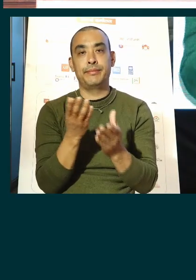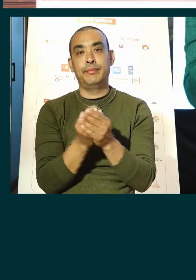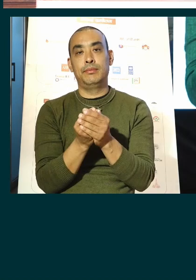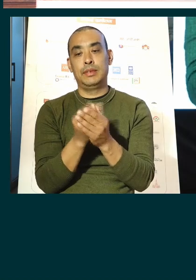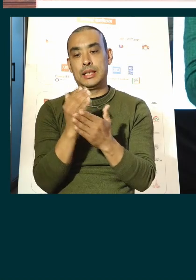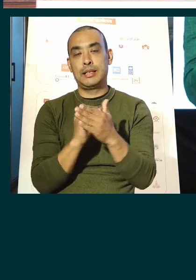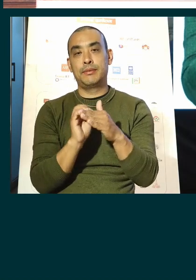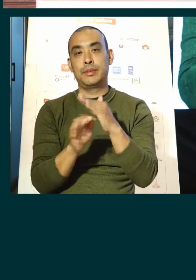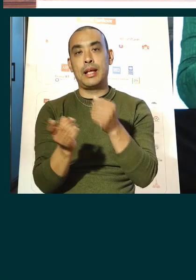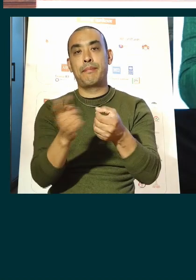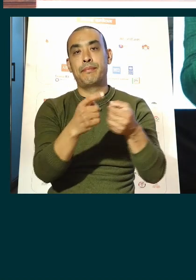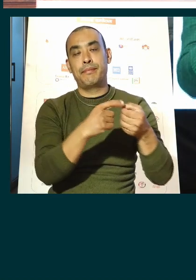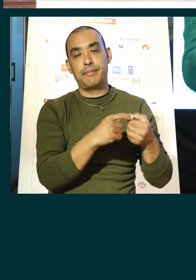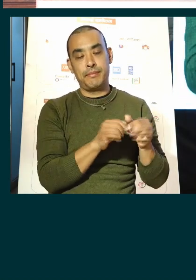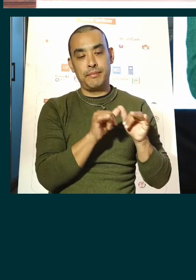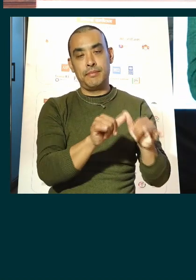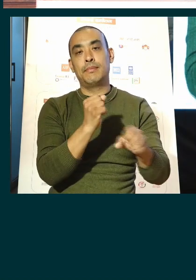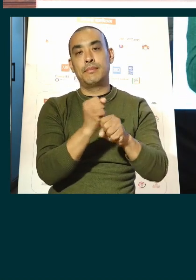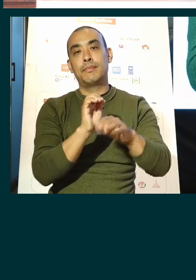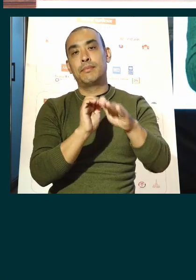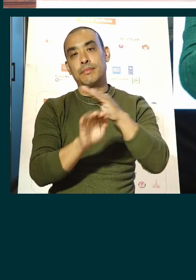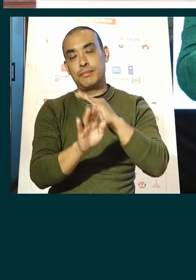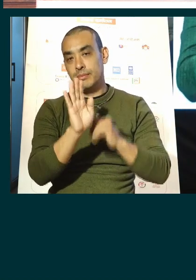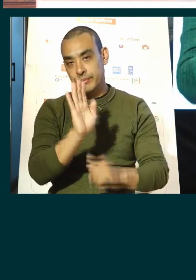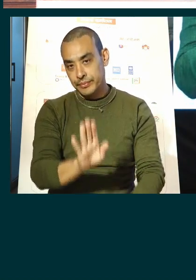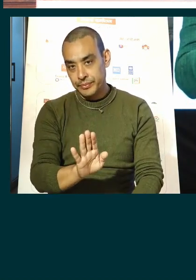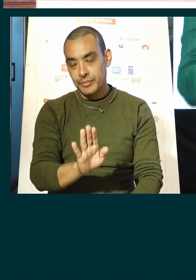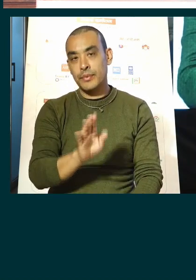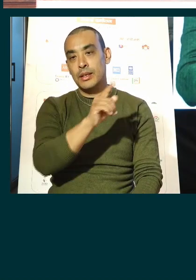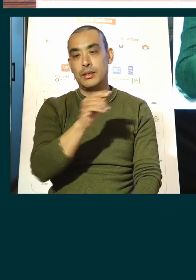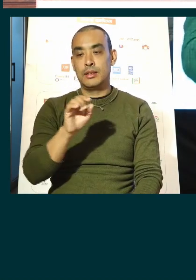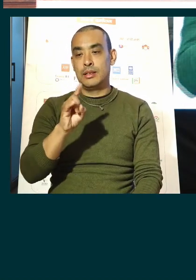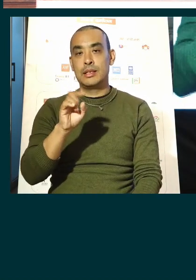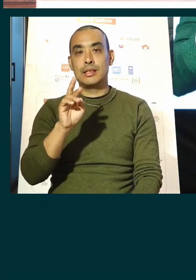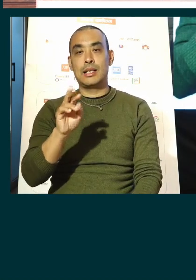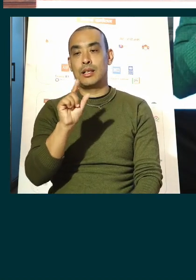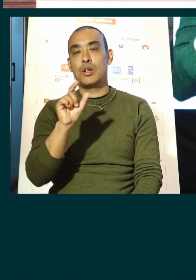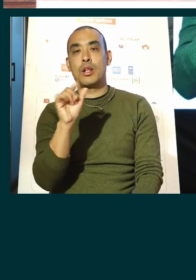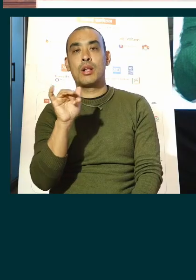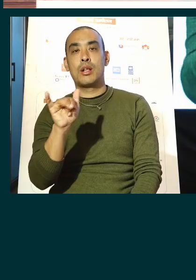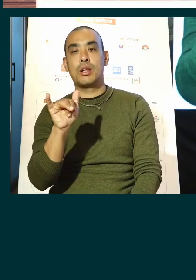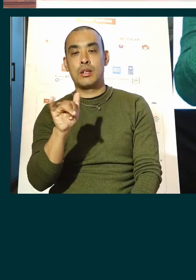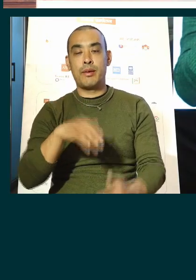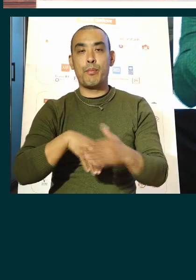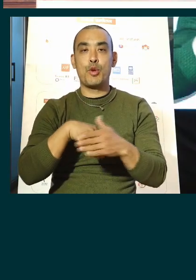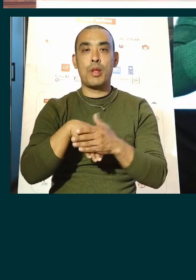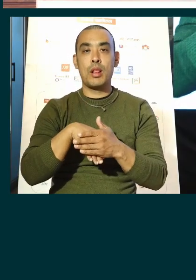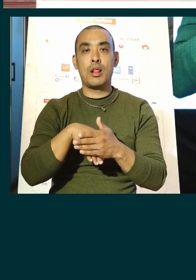the programming, which integrates sports, because in Jharkhand, hockey and football are the two